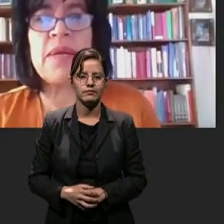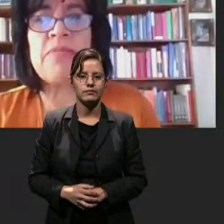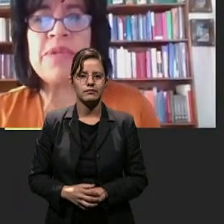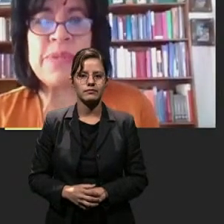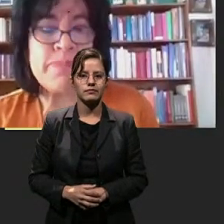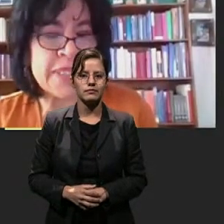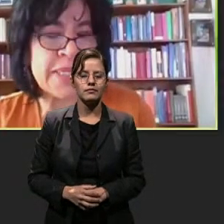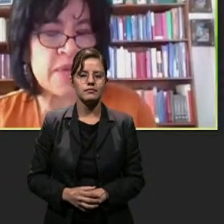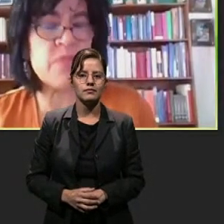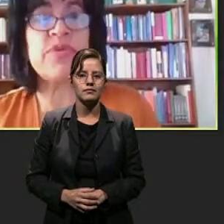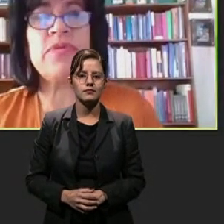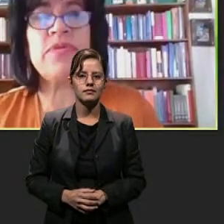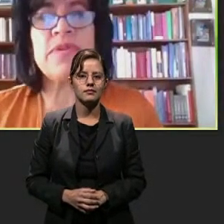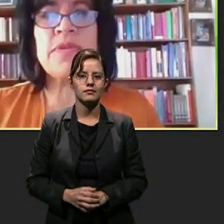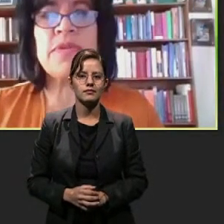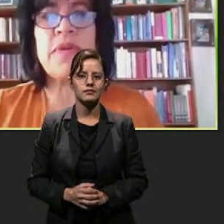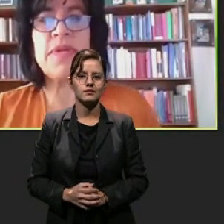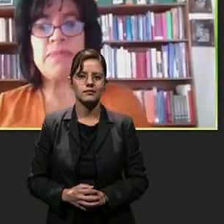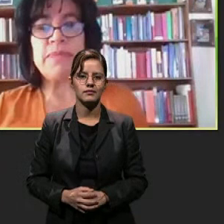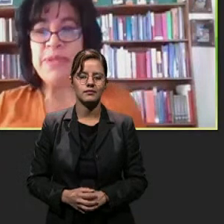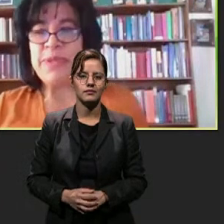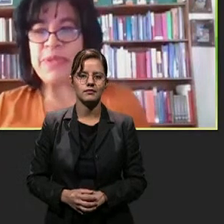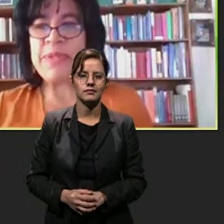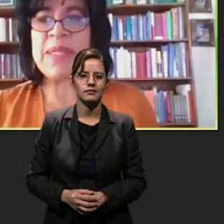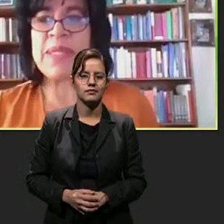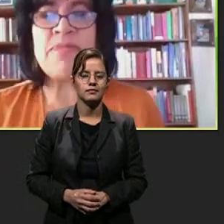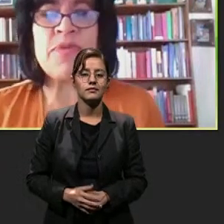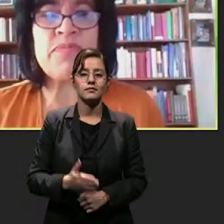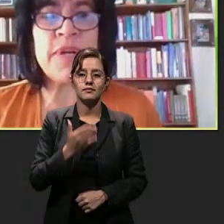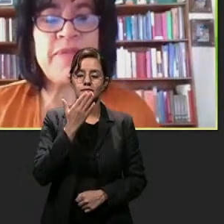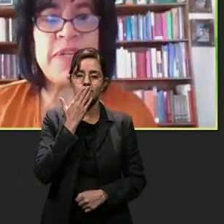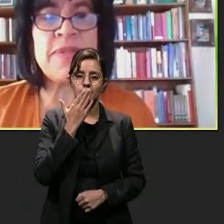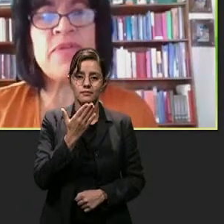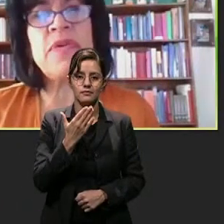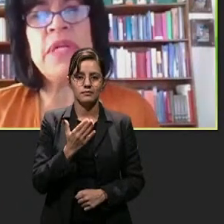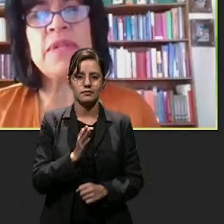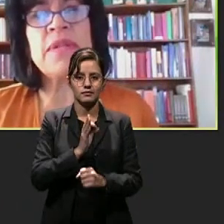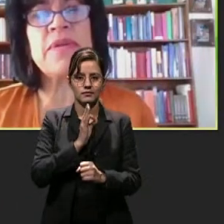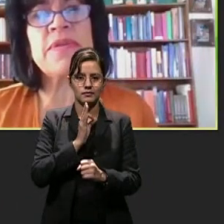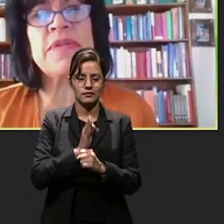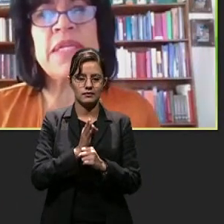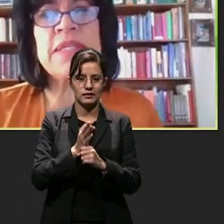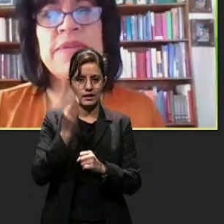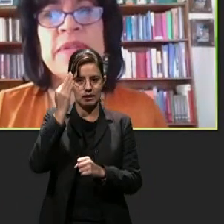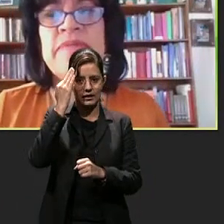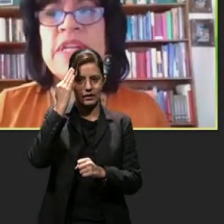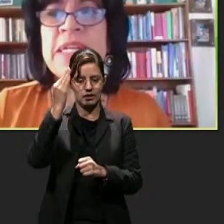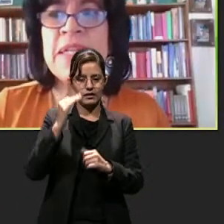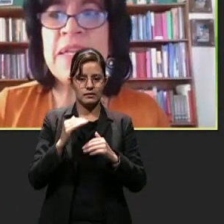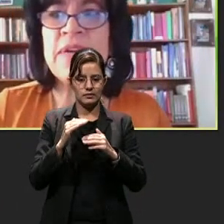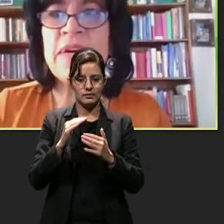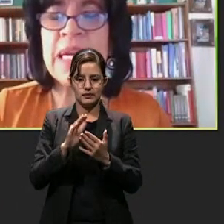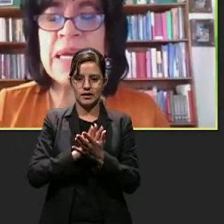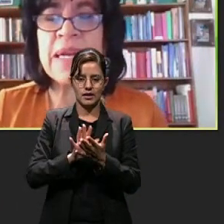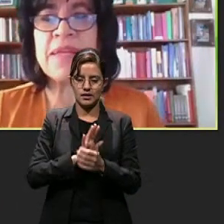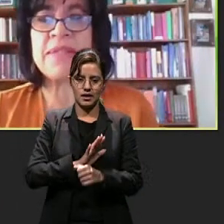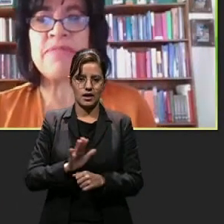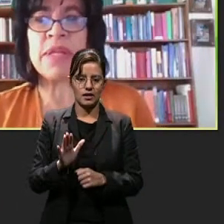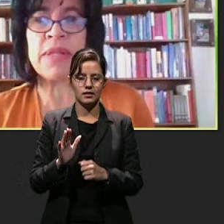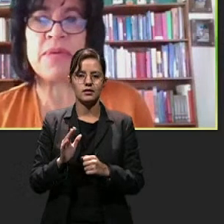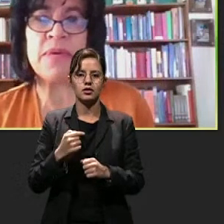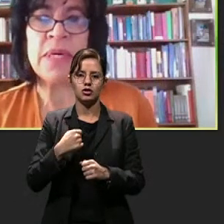very much to all of you. Well, we have exceeded for some minutes